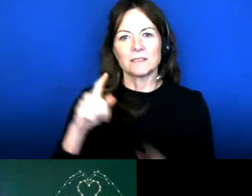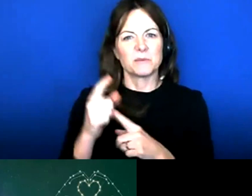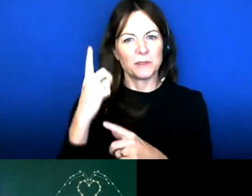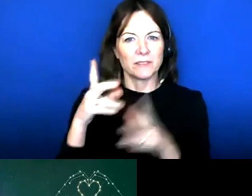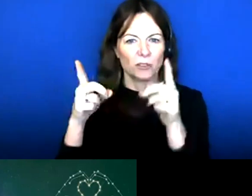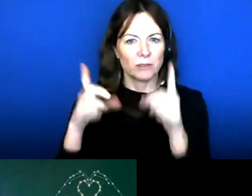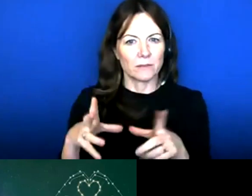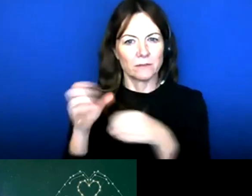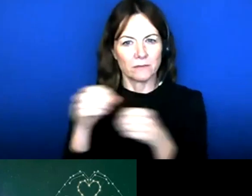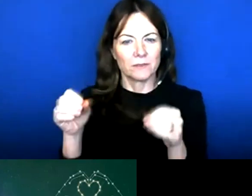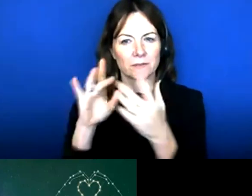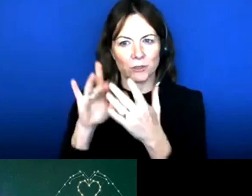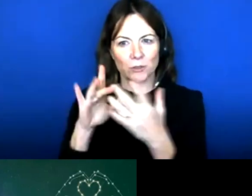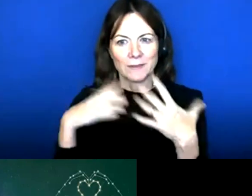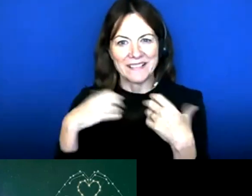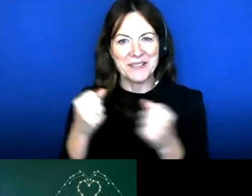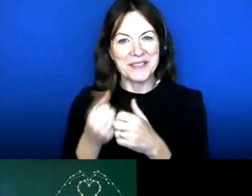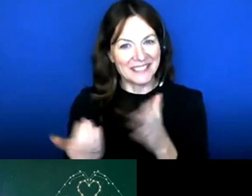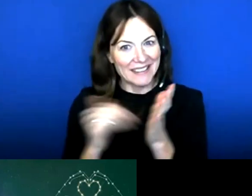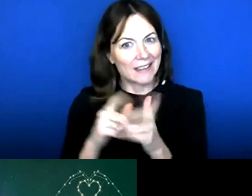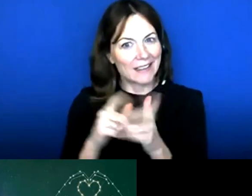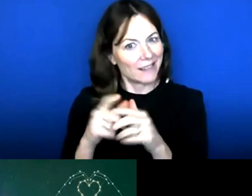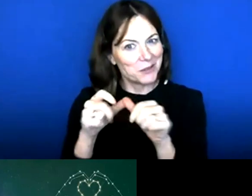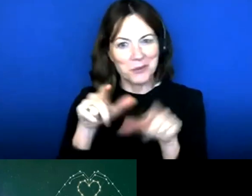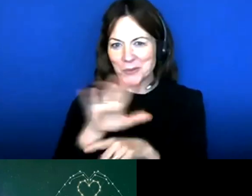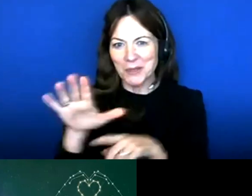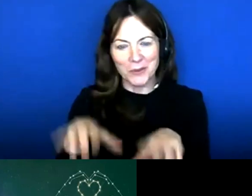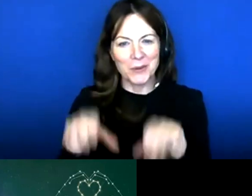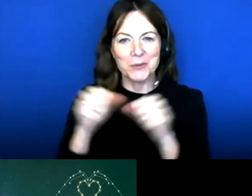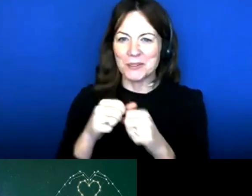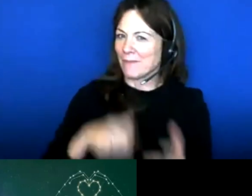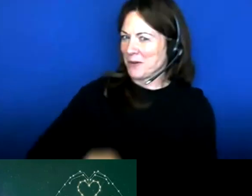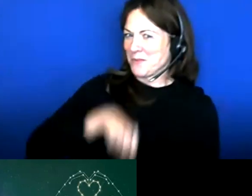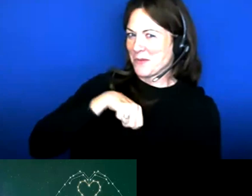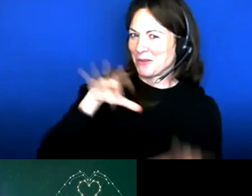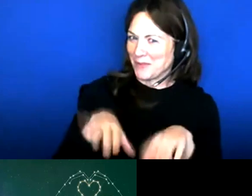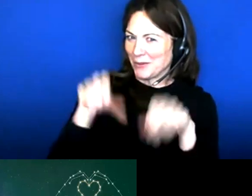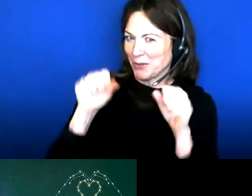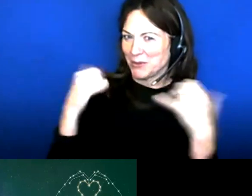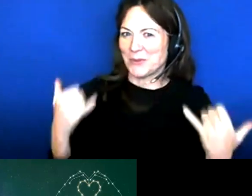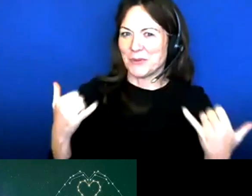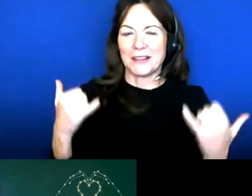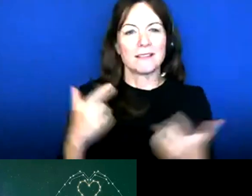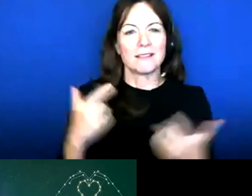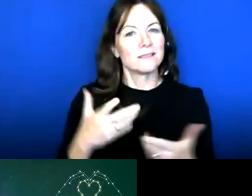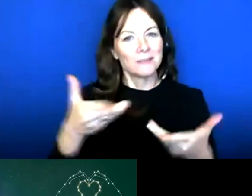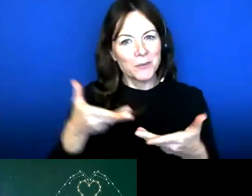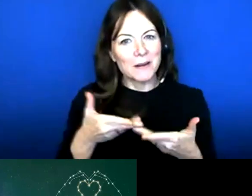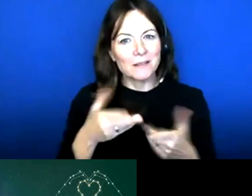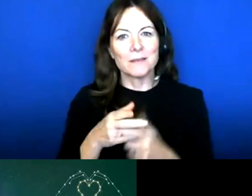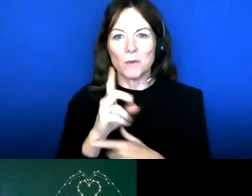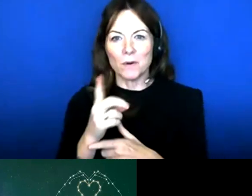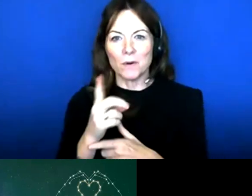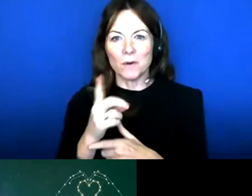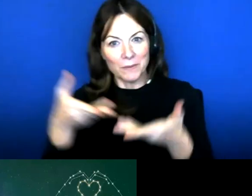Health. I again continue to be your host, proud to be your host today. My pleasure to welcome you or re-welcome you again